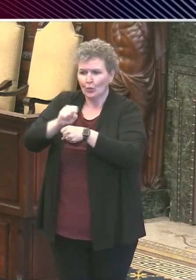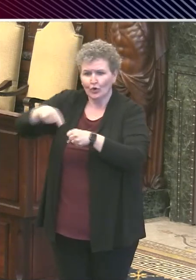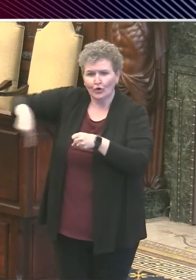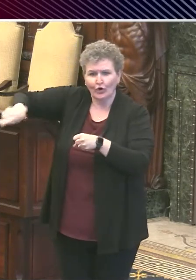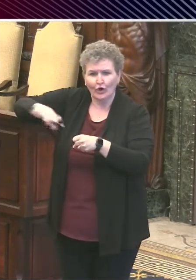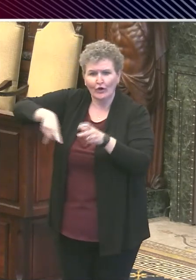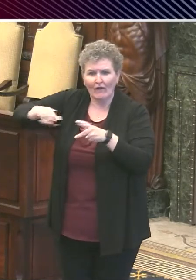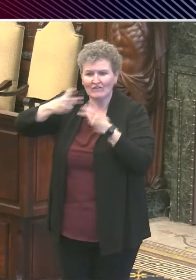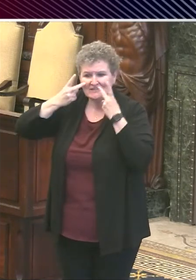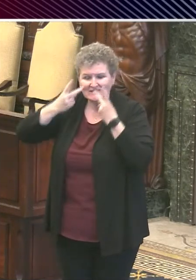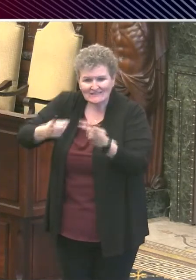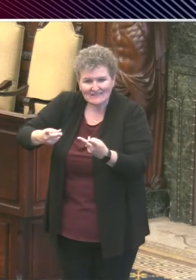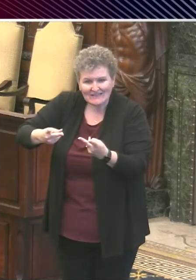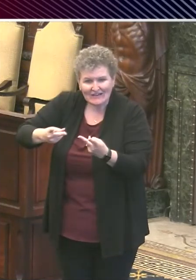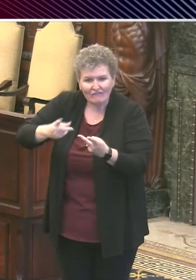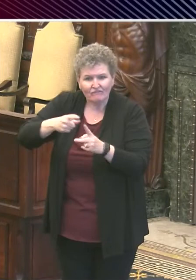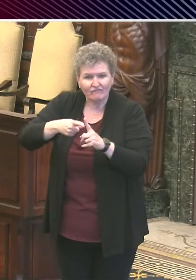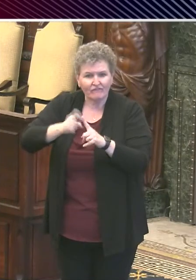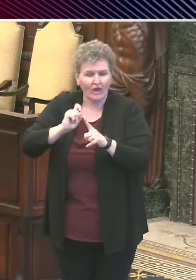still from,